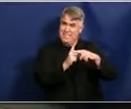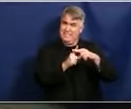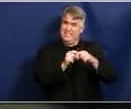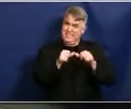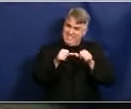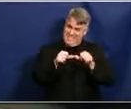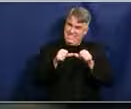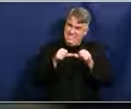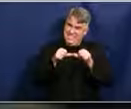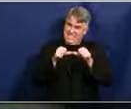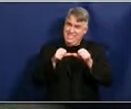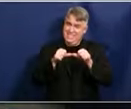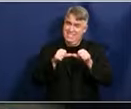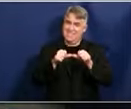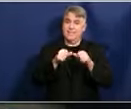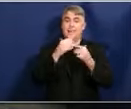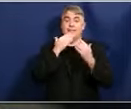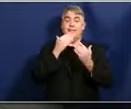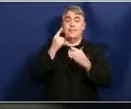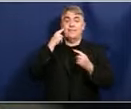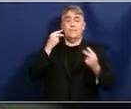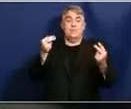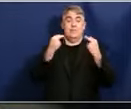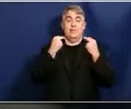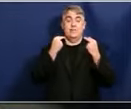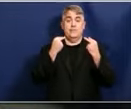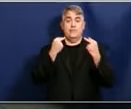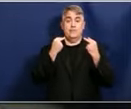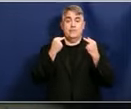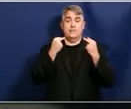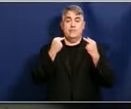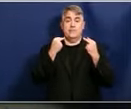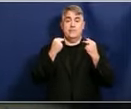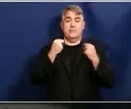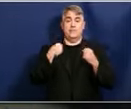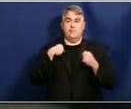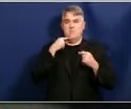to move in a new direction. So thank you all for joining us, and we will be back